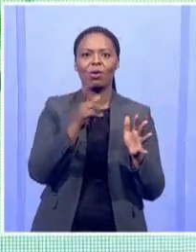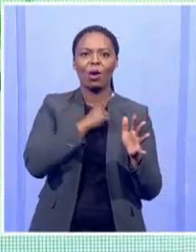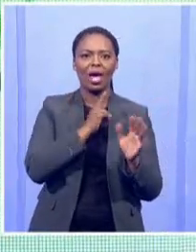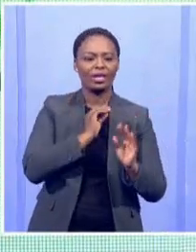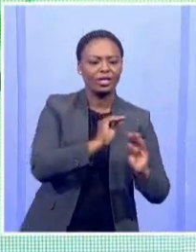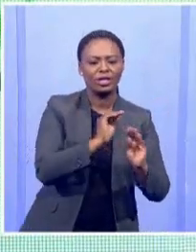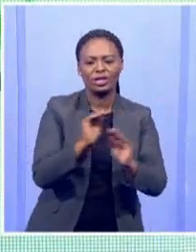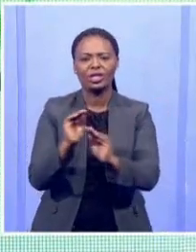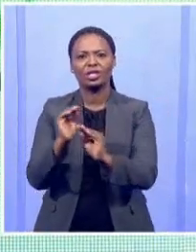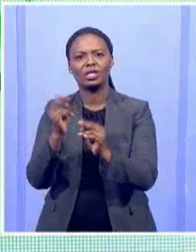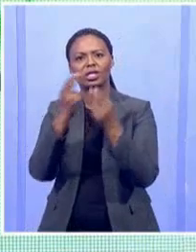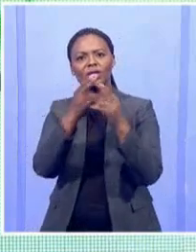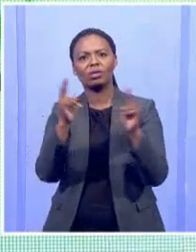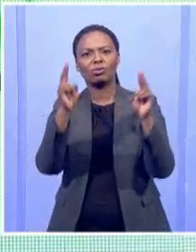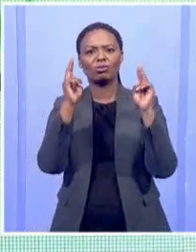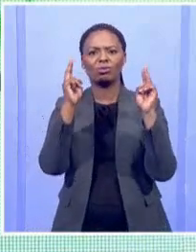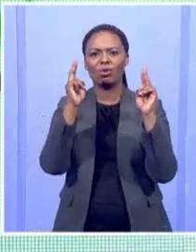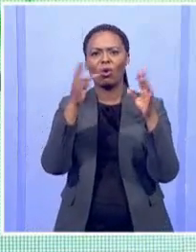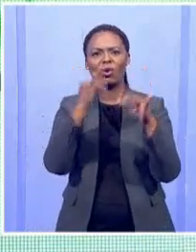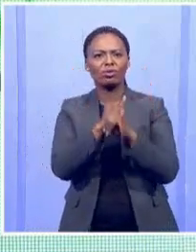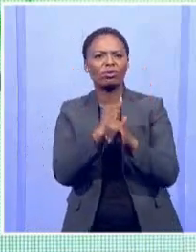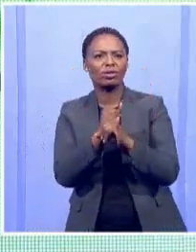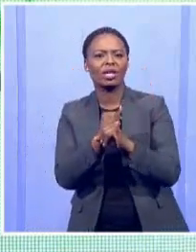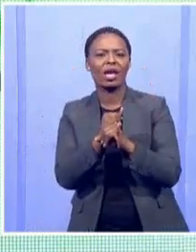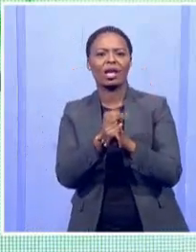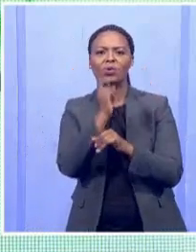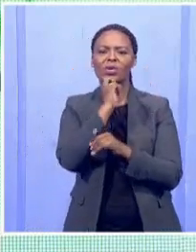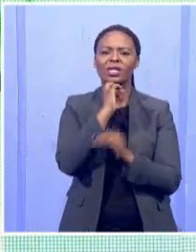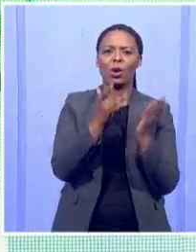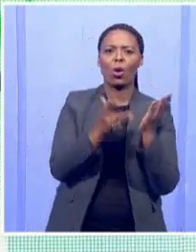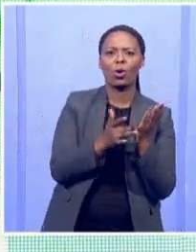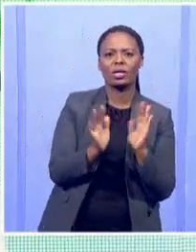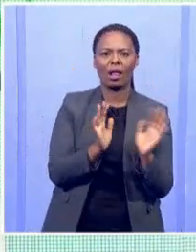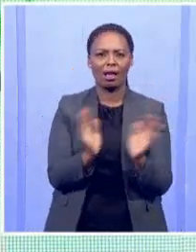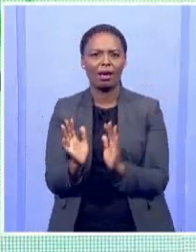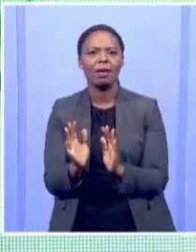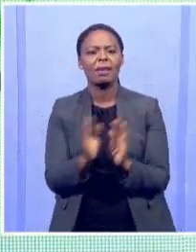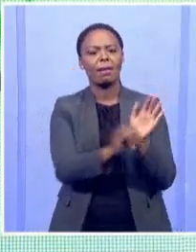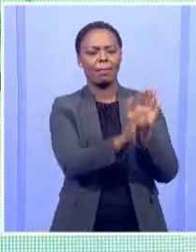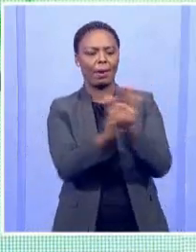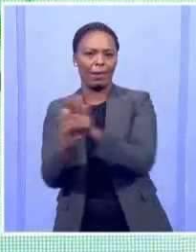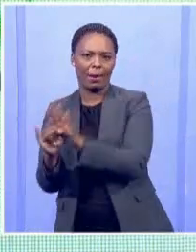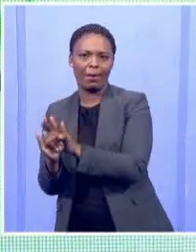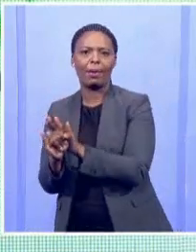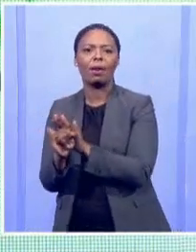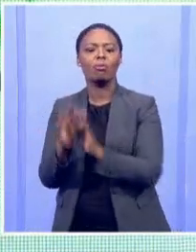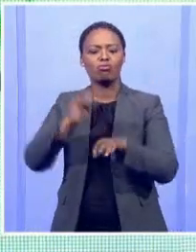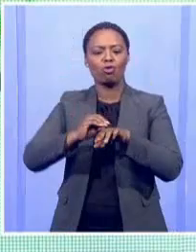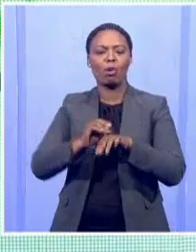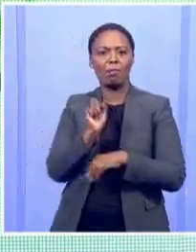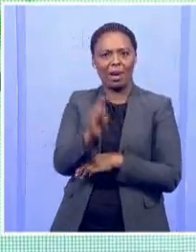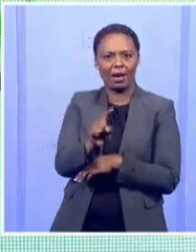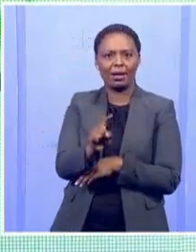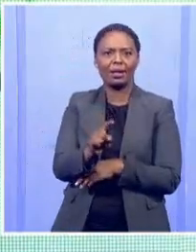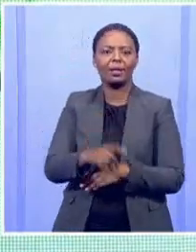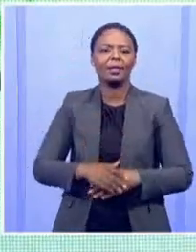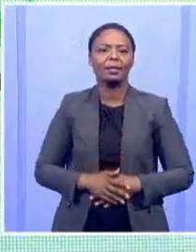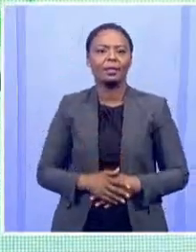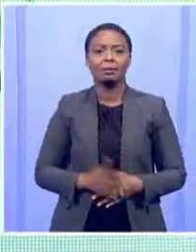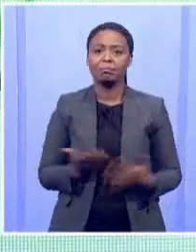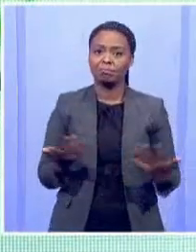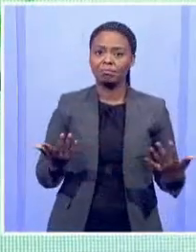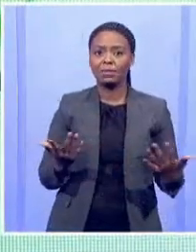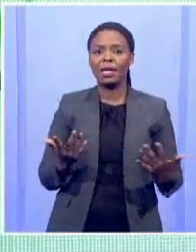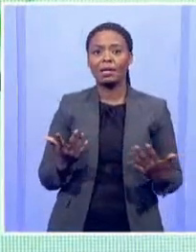institutions, COVID, using technology, is there in there maybe an answer to some